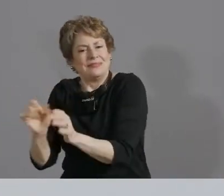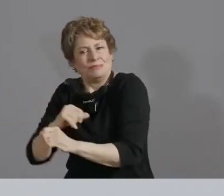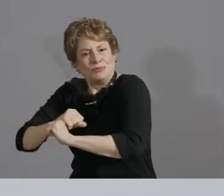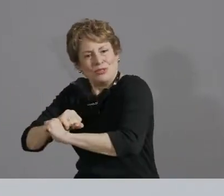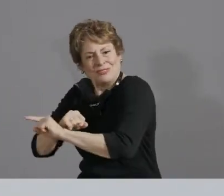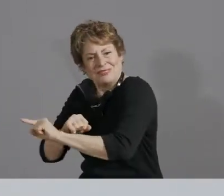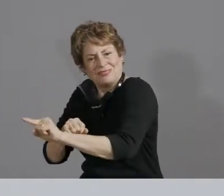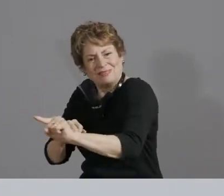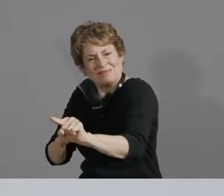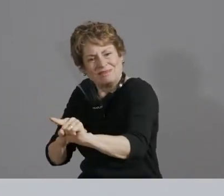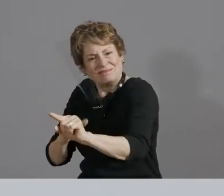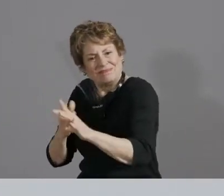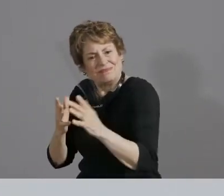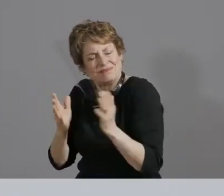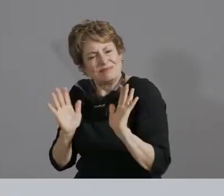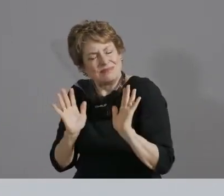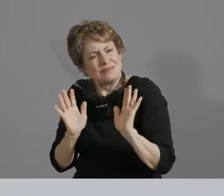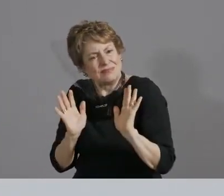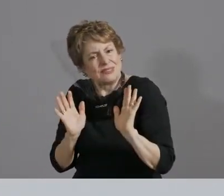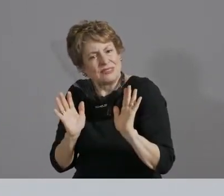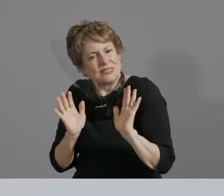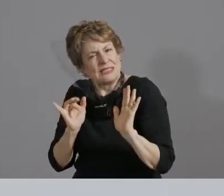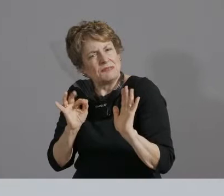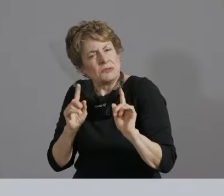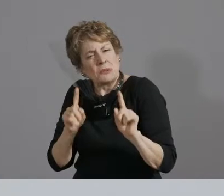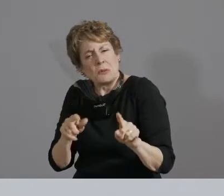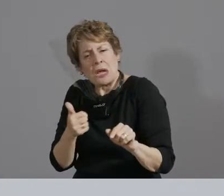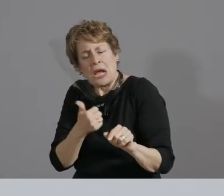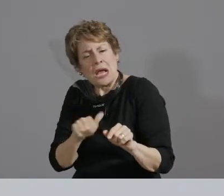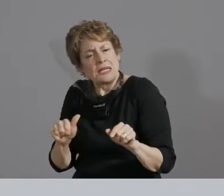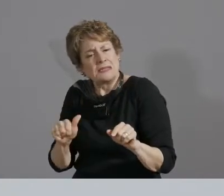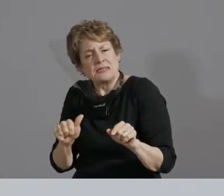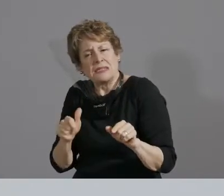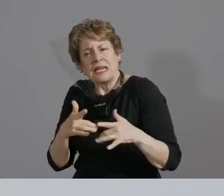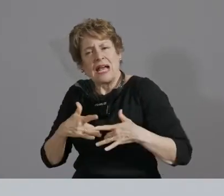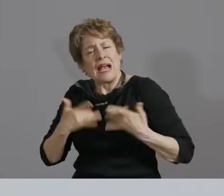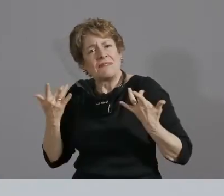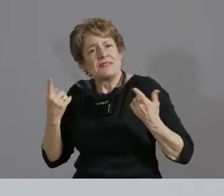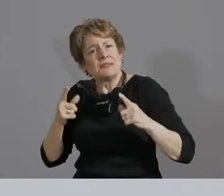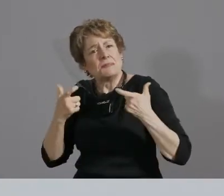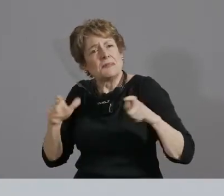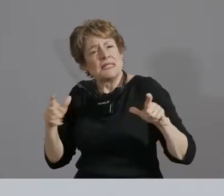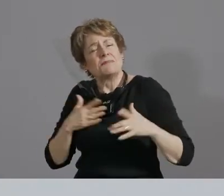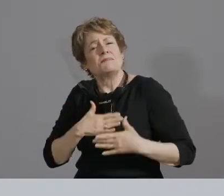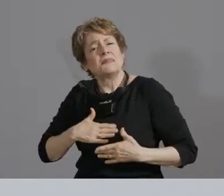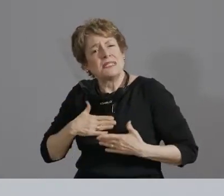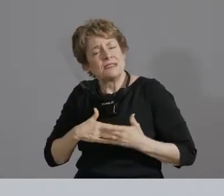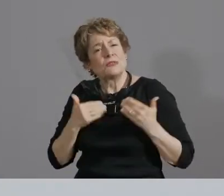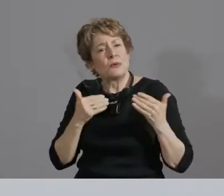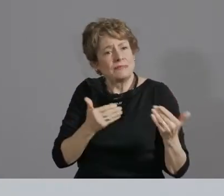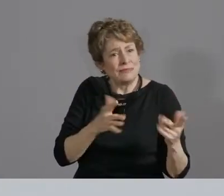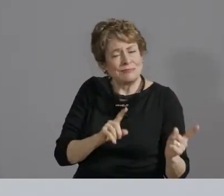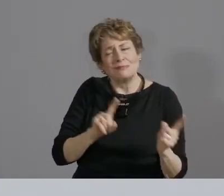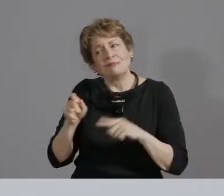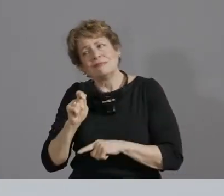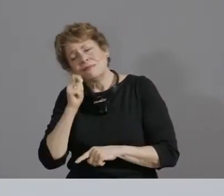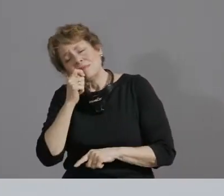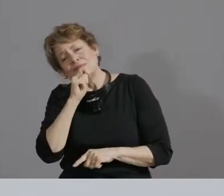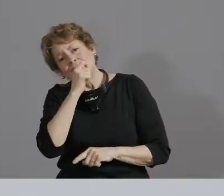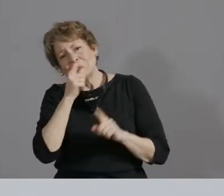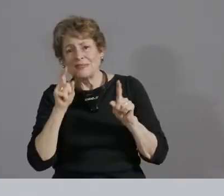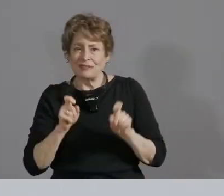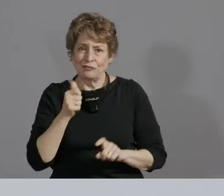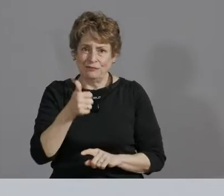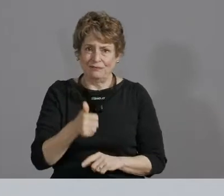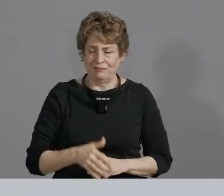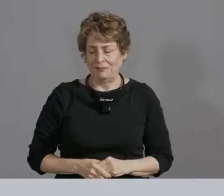attending a function with loved ones. Thank you so much. Have a great weekend. Thank you. You too. Next up is Bud Foster.